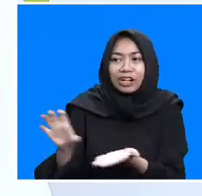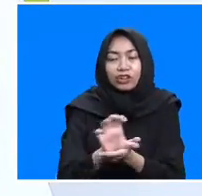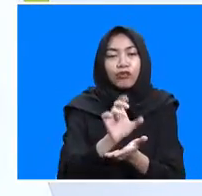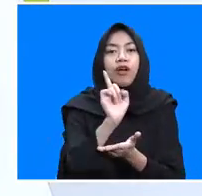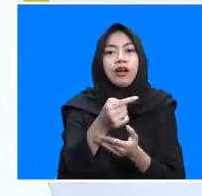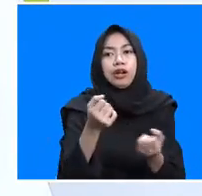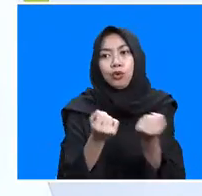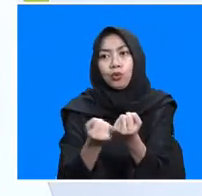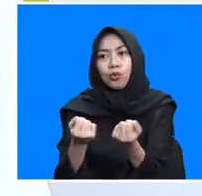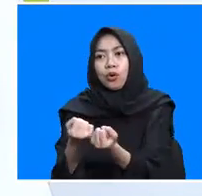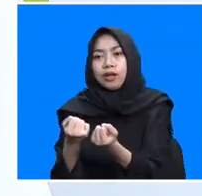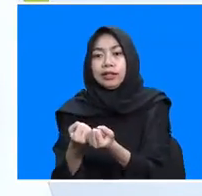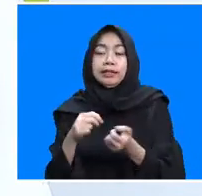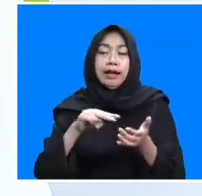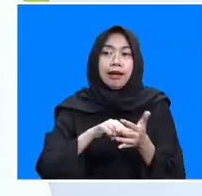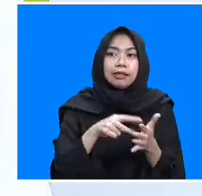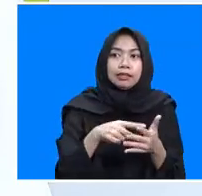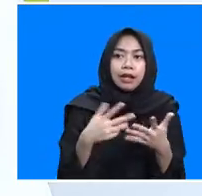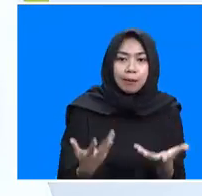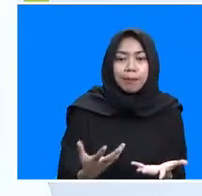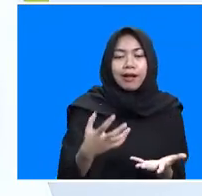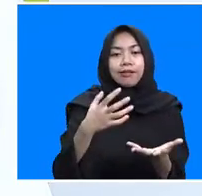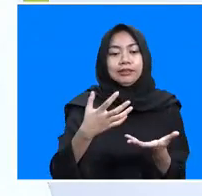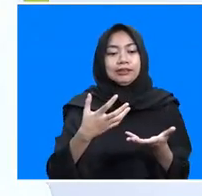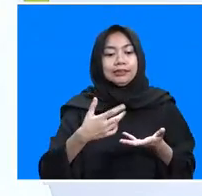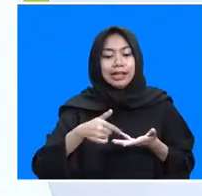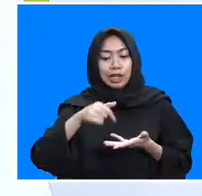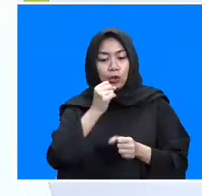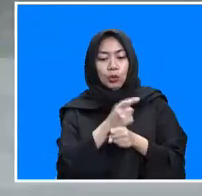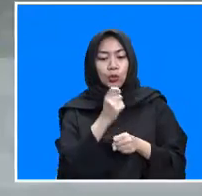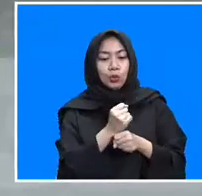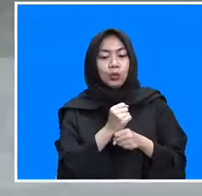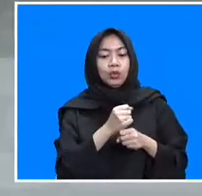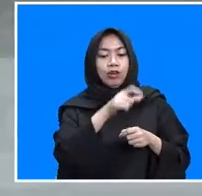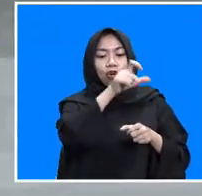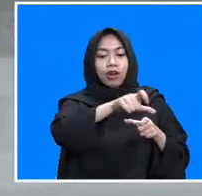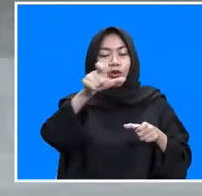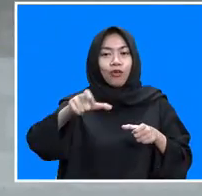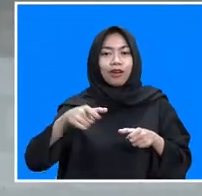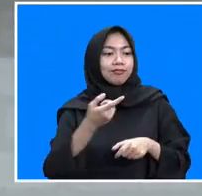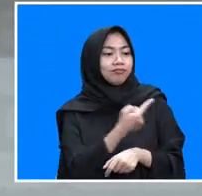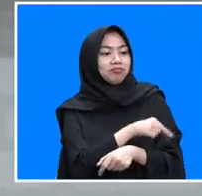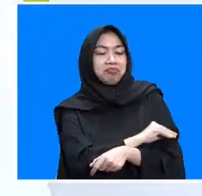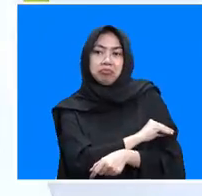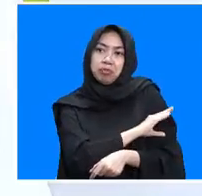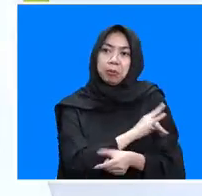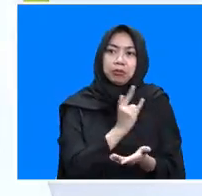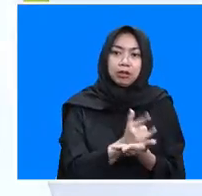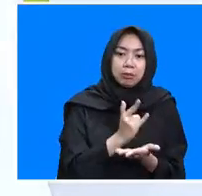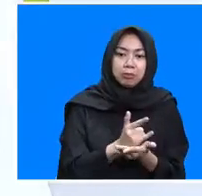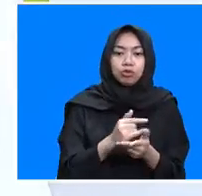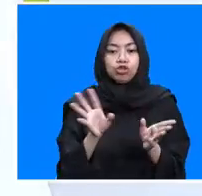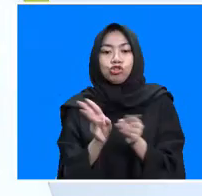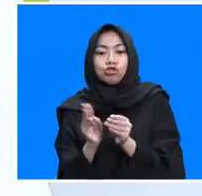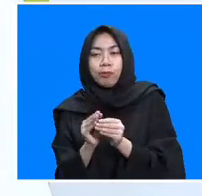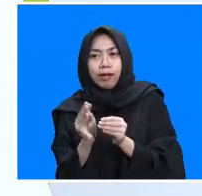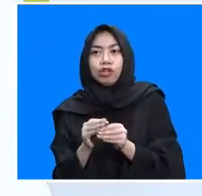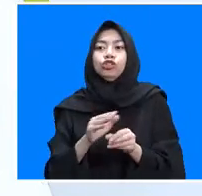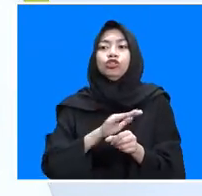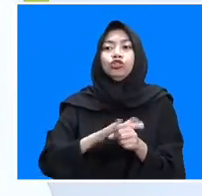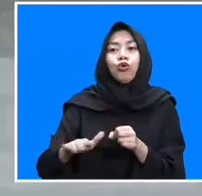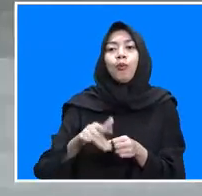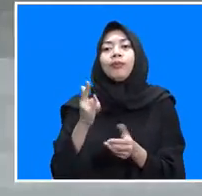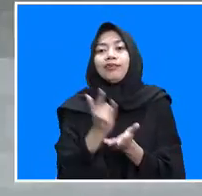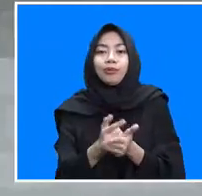to try to create that sustainable supply of teachers. So it's about the quality and the supply. Mm-hmm.